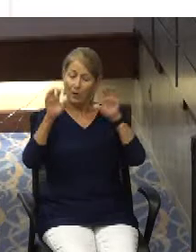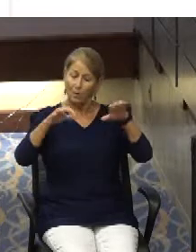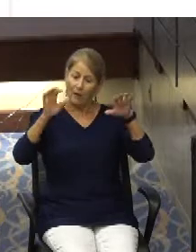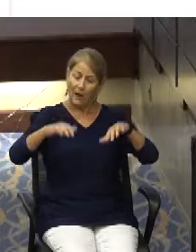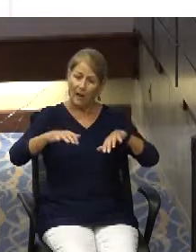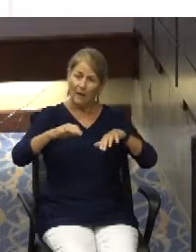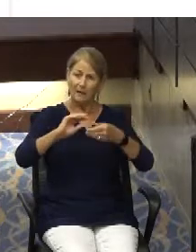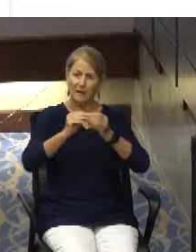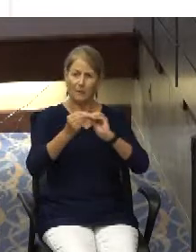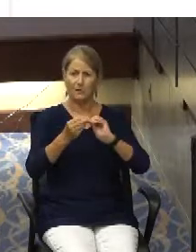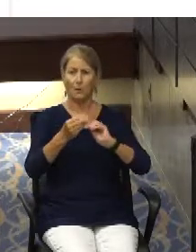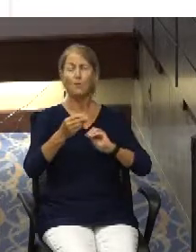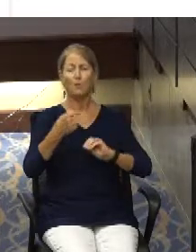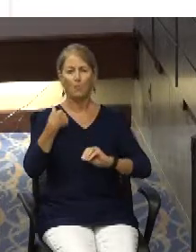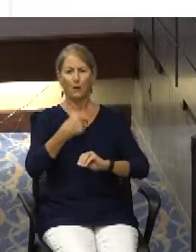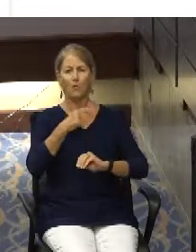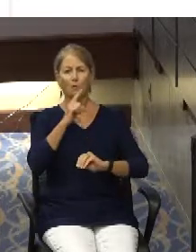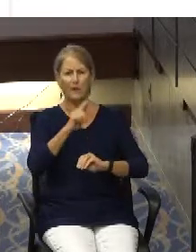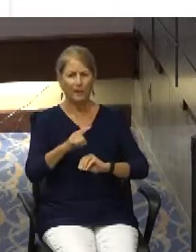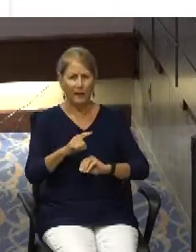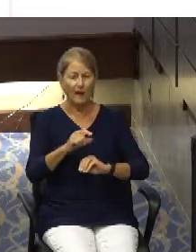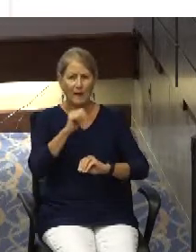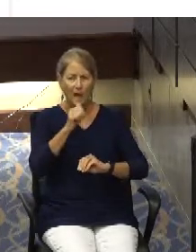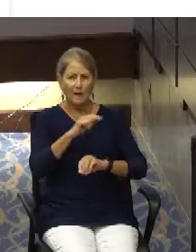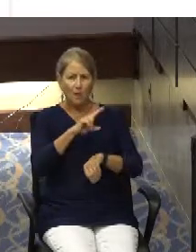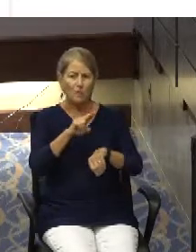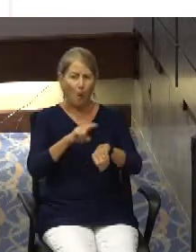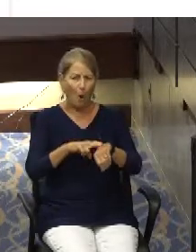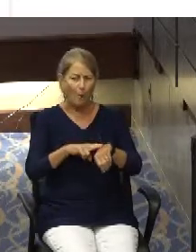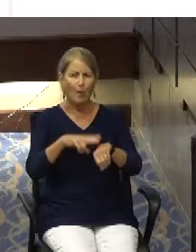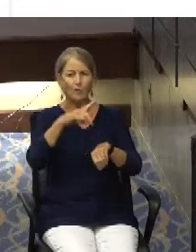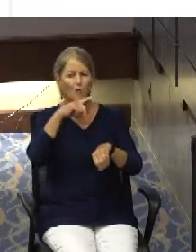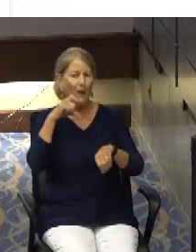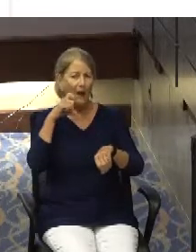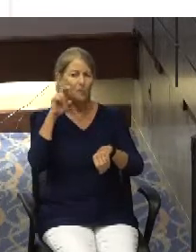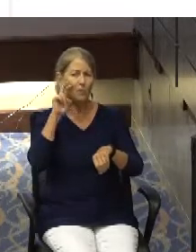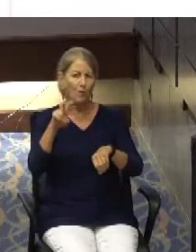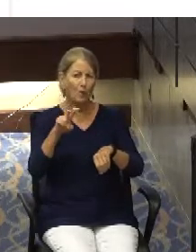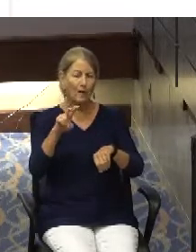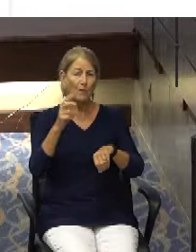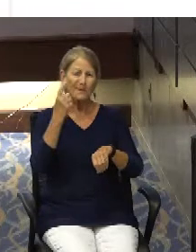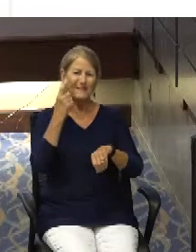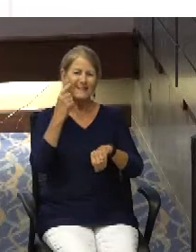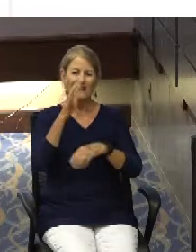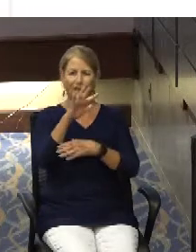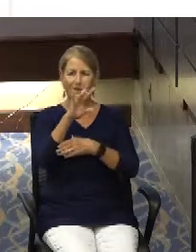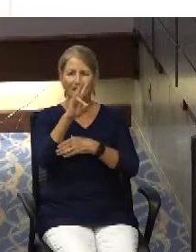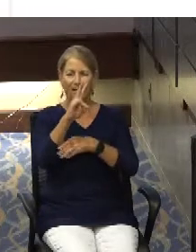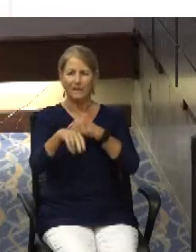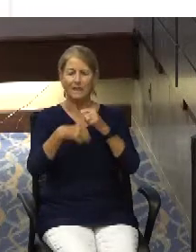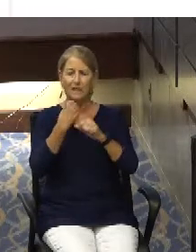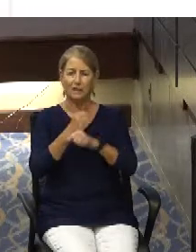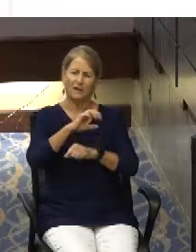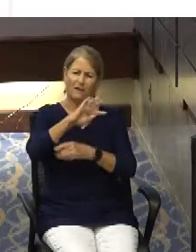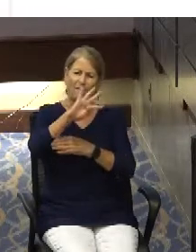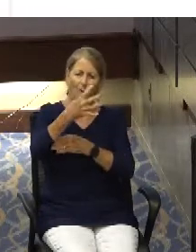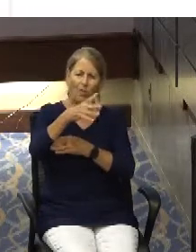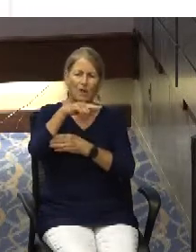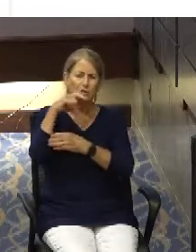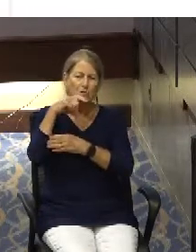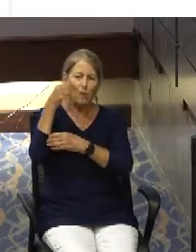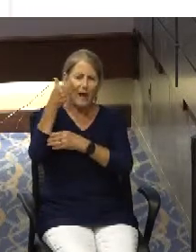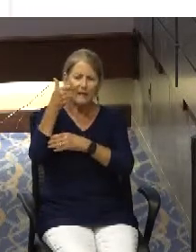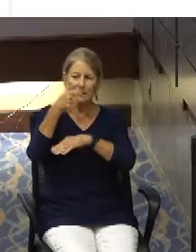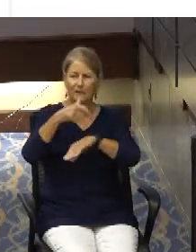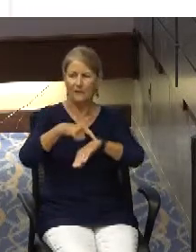really abnormal drought. If you look across the last 57 years, we're at the 4th driest period of time for January